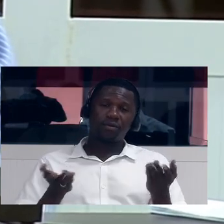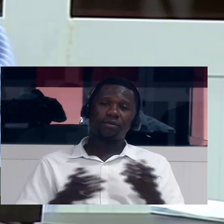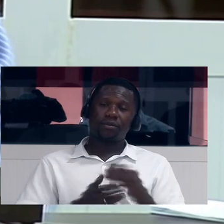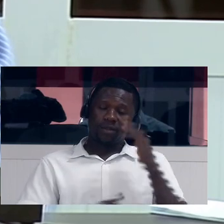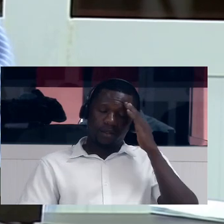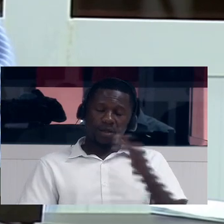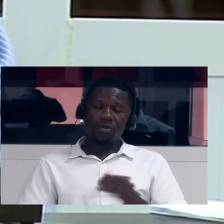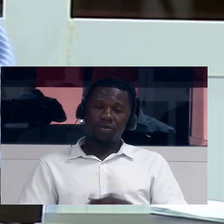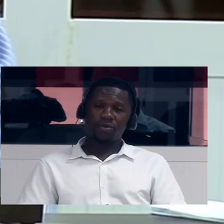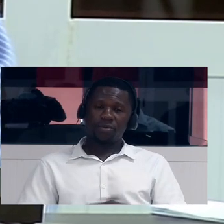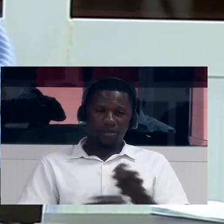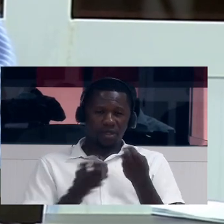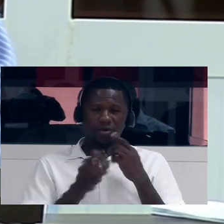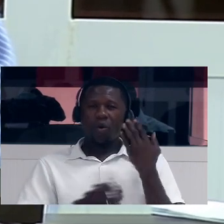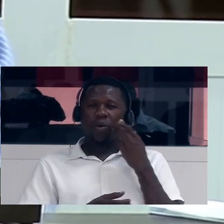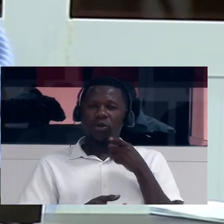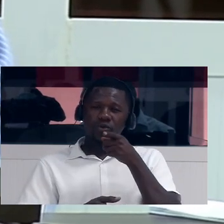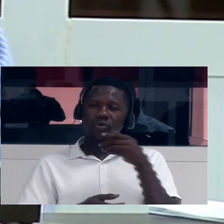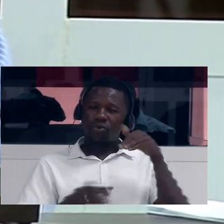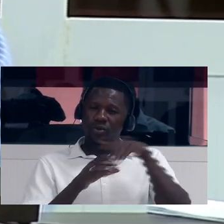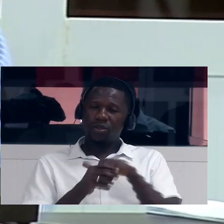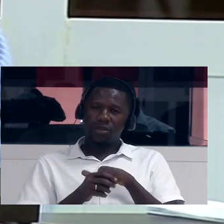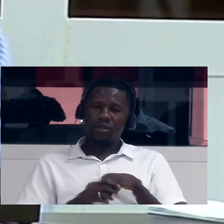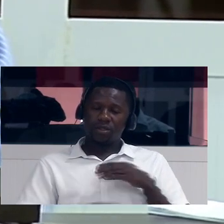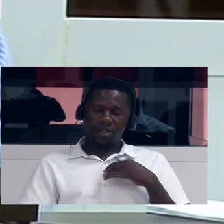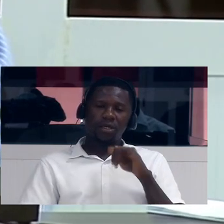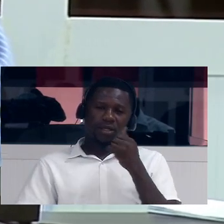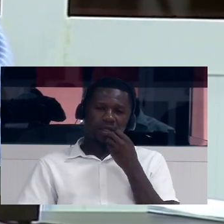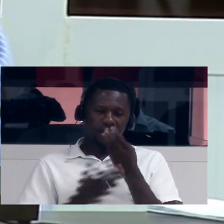you tell us when you joined? Yes, I said on the 1st of June,